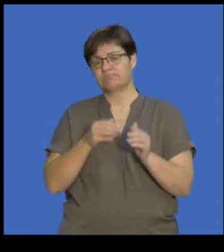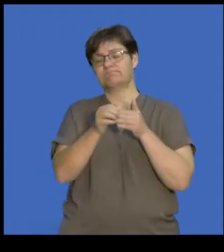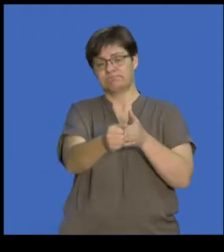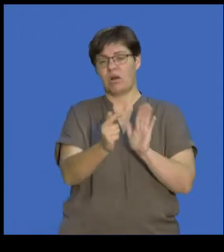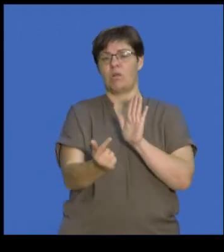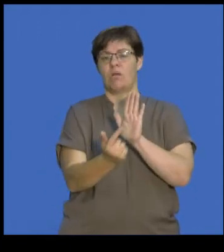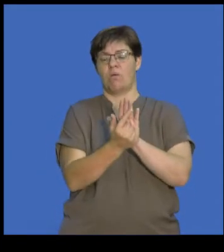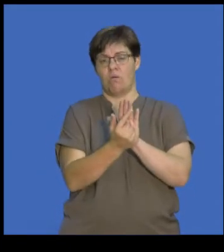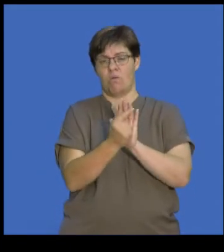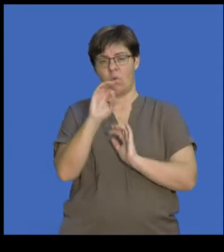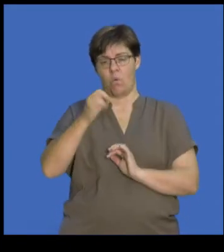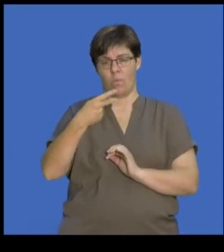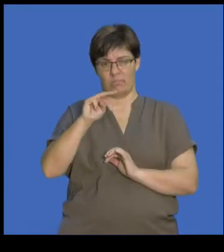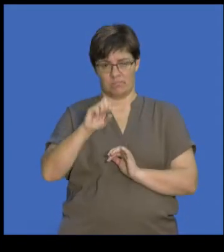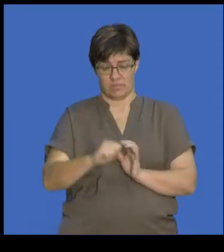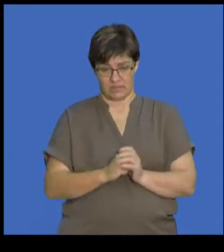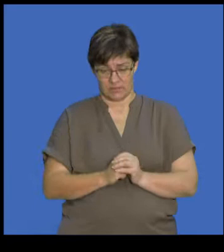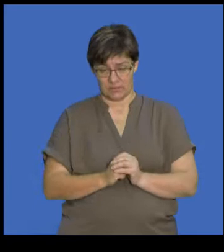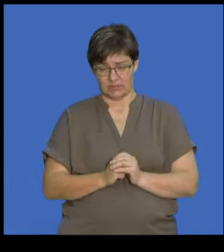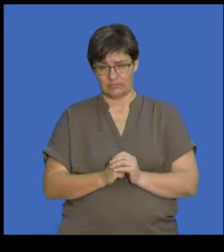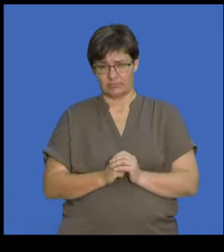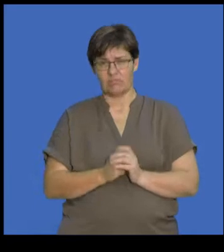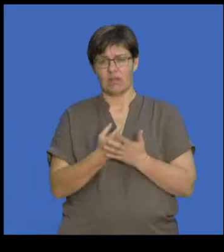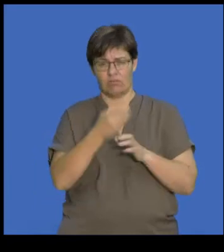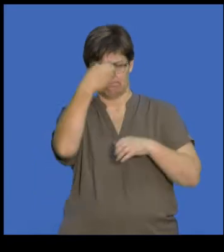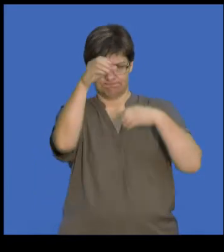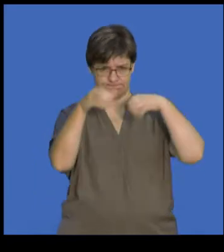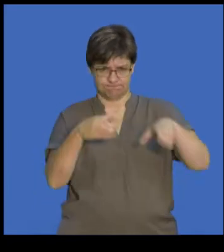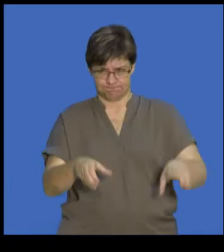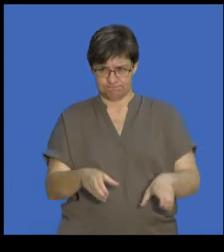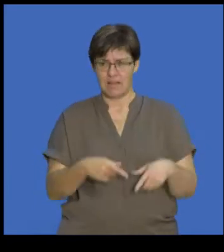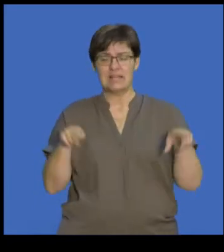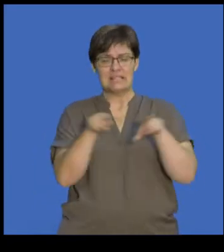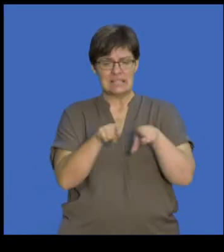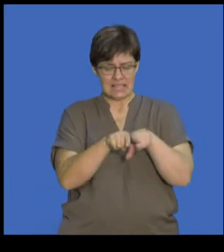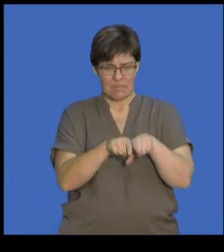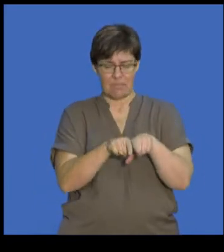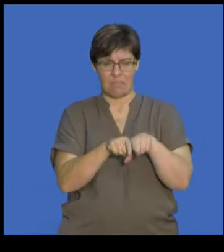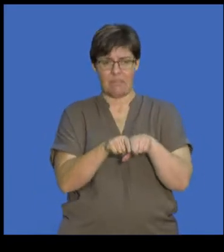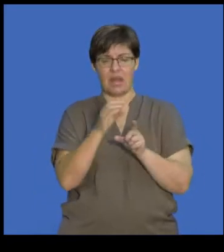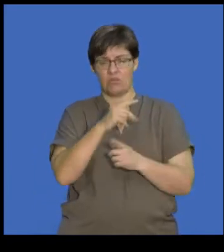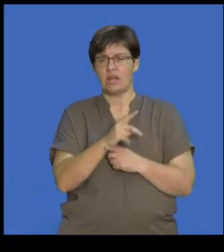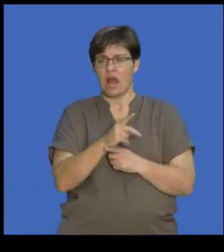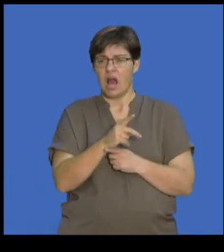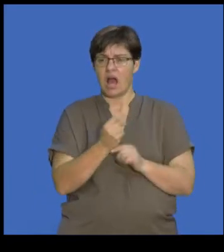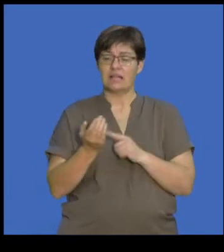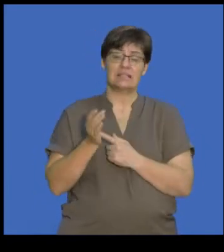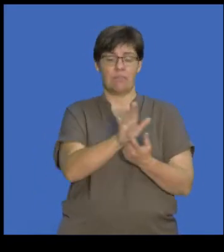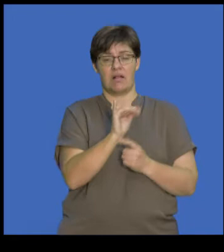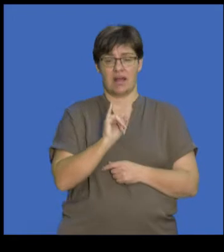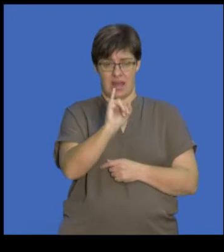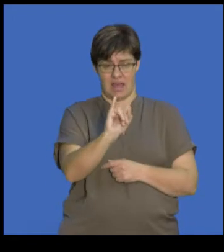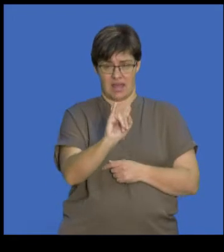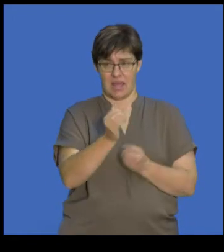law, okay? Right, now just to break it down once again, we're saying current, the symbol is I. So the quantity